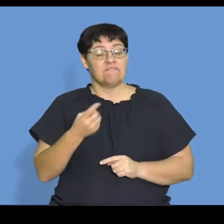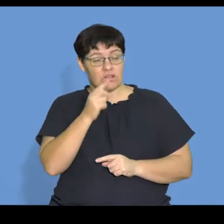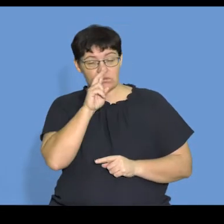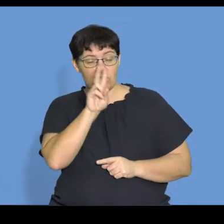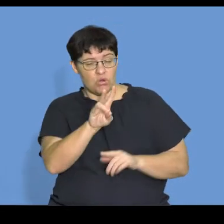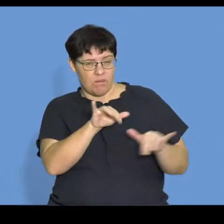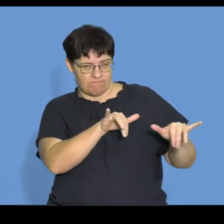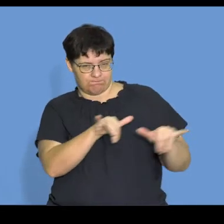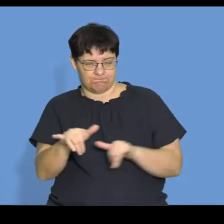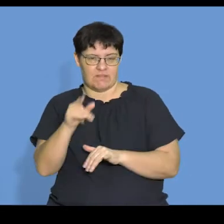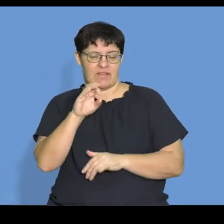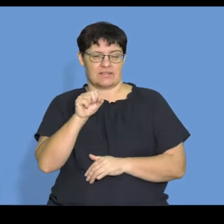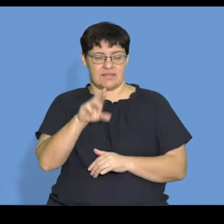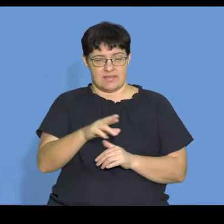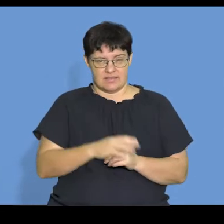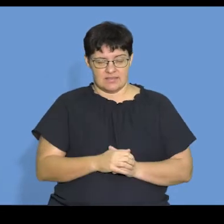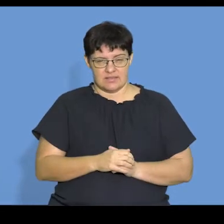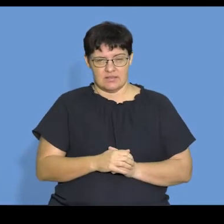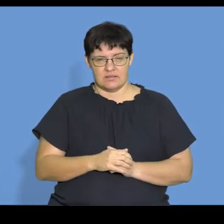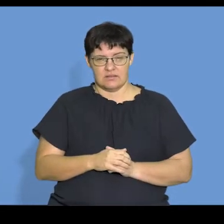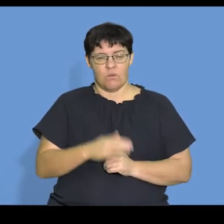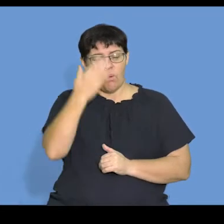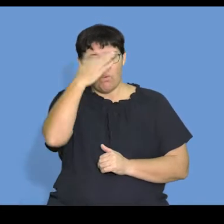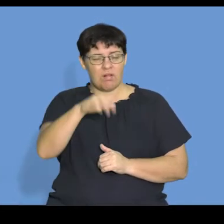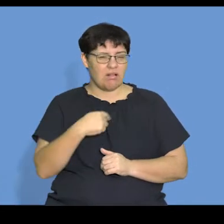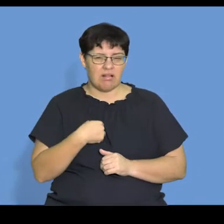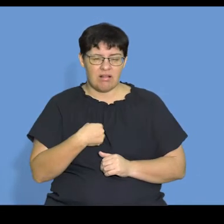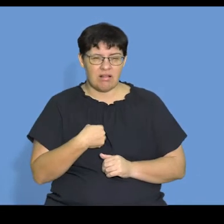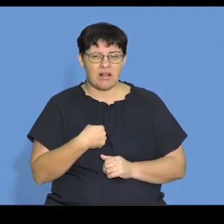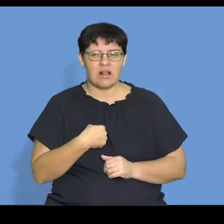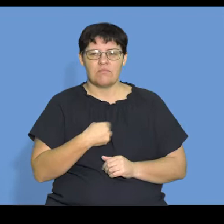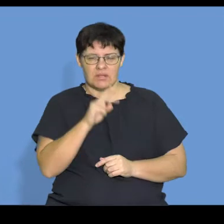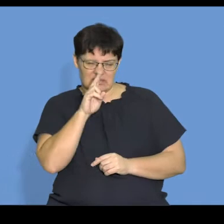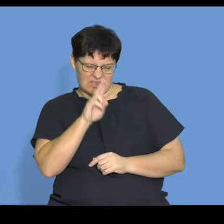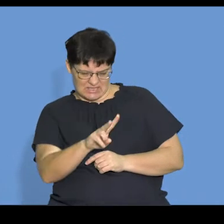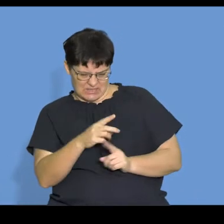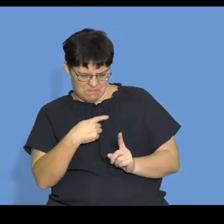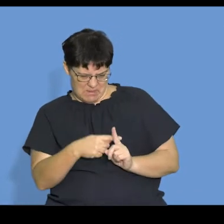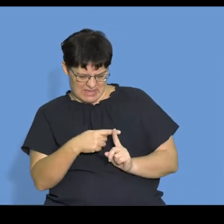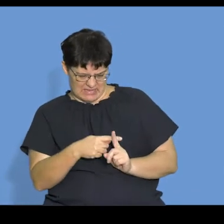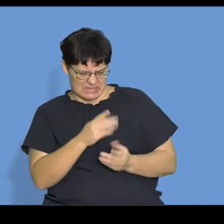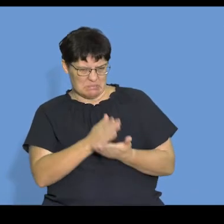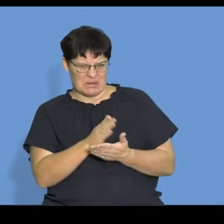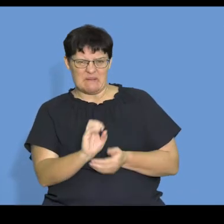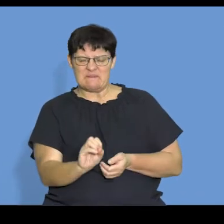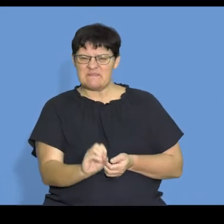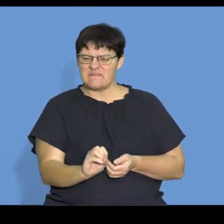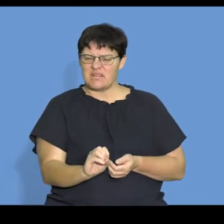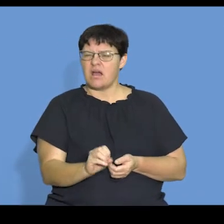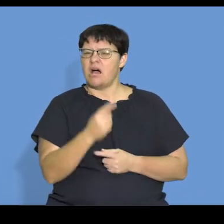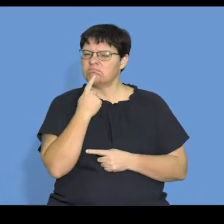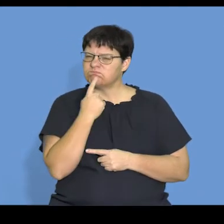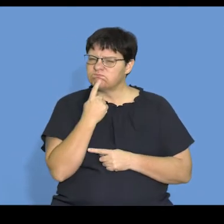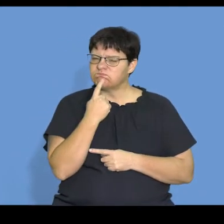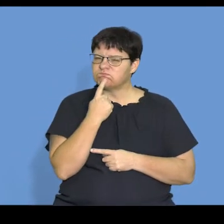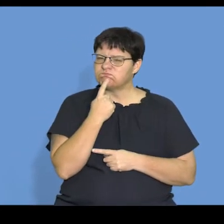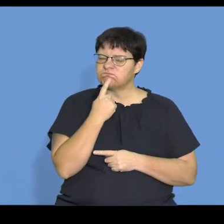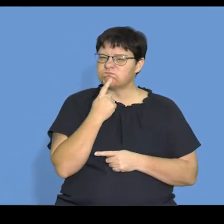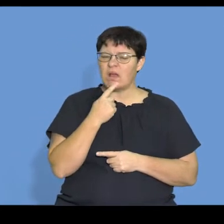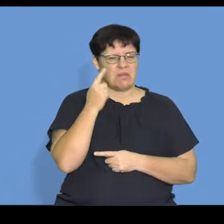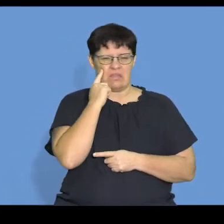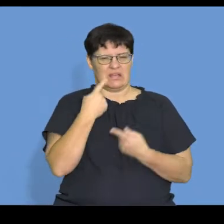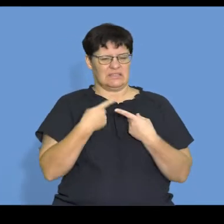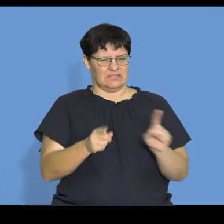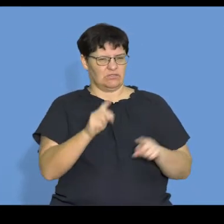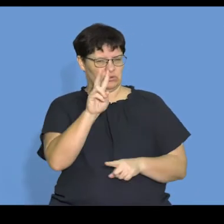factor. But I know that as soon as one sees this plus in the middle, they will automatically think that this is not a difference of 2